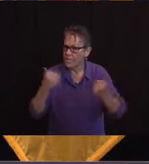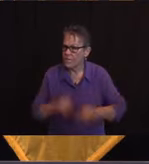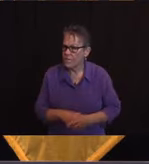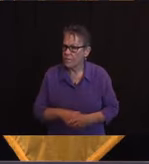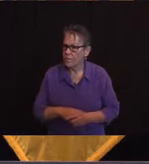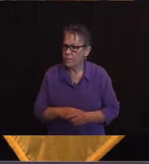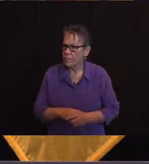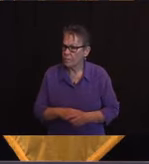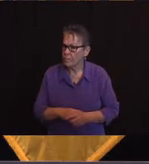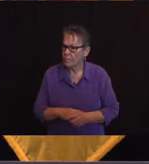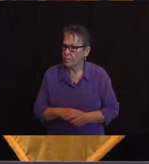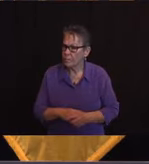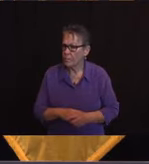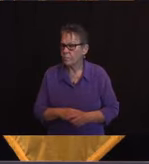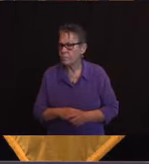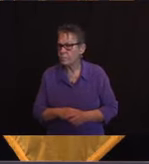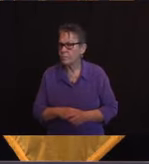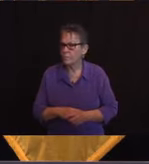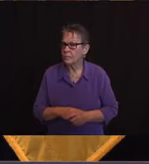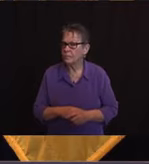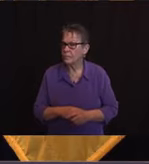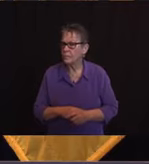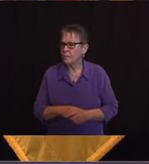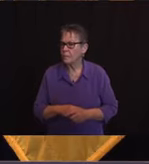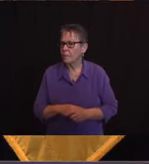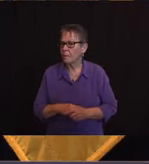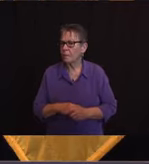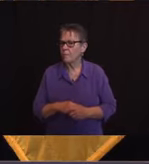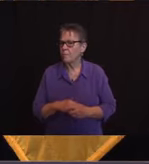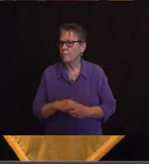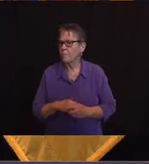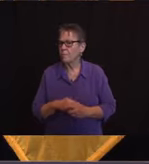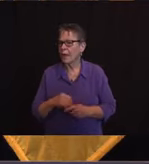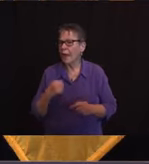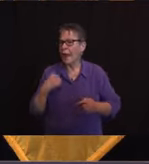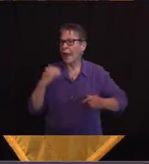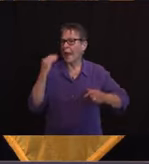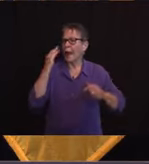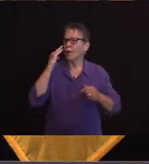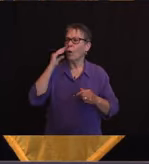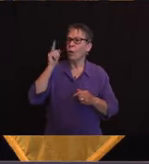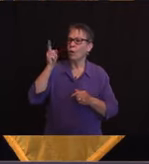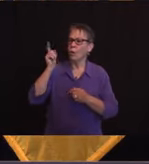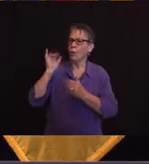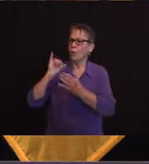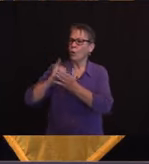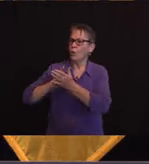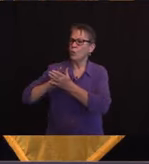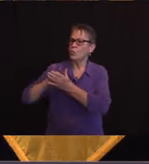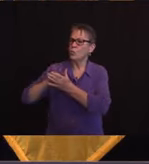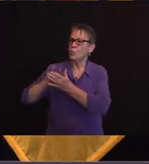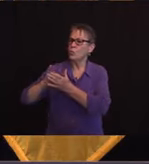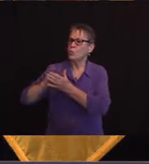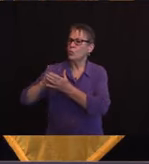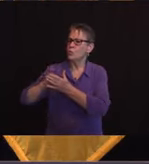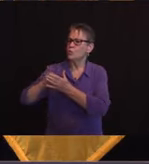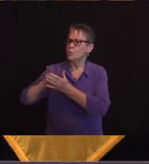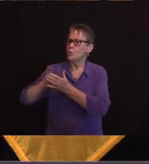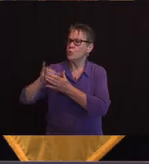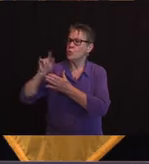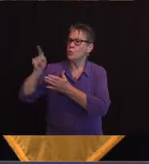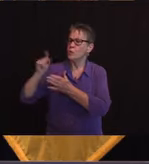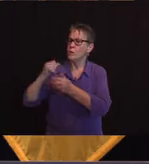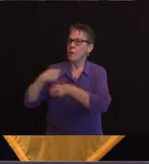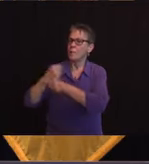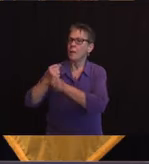Listen, I saw the same development in New York as it relates to legalization. It took us longer than any of us wanted here, but we've gotten there.